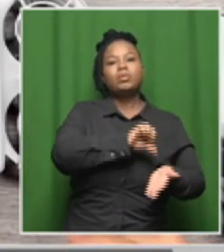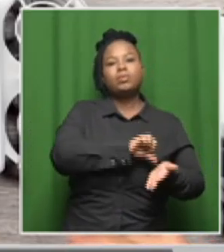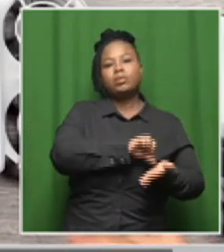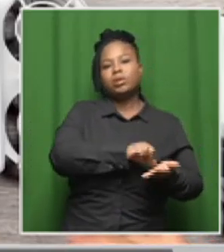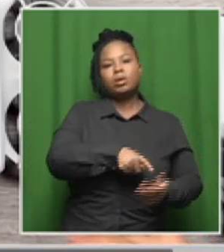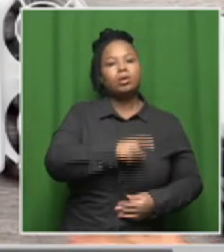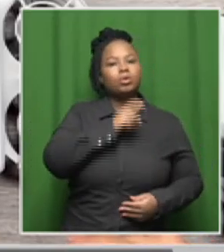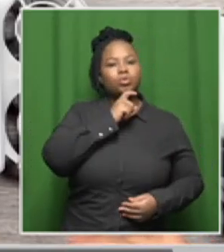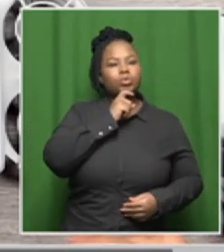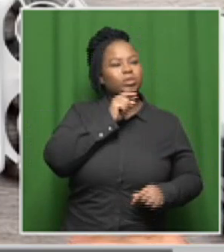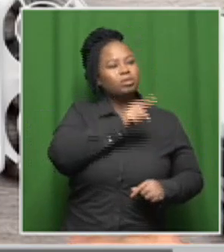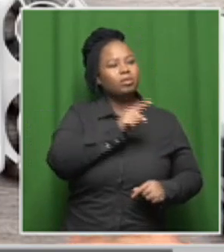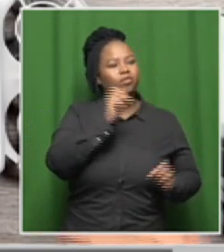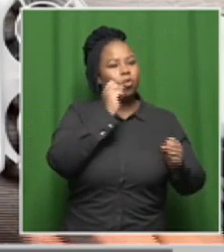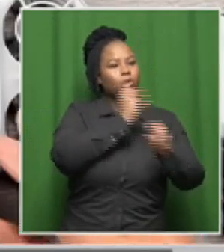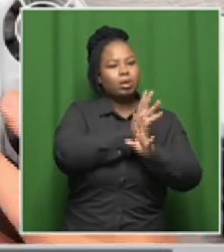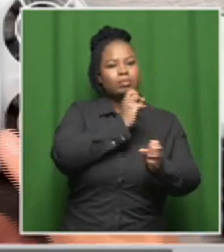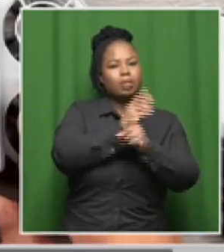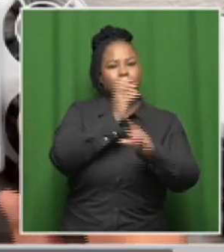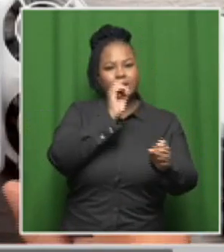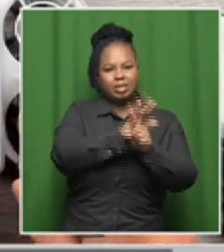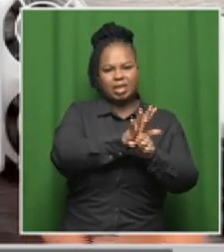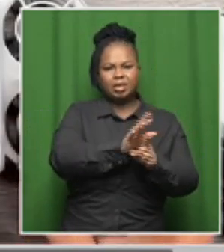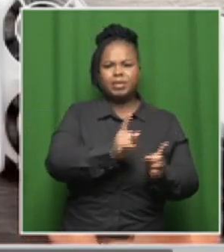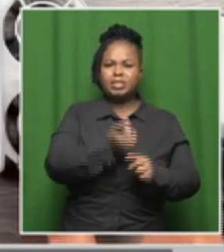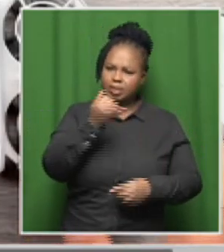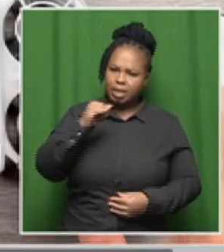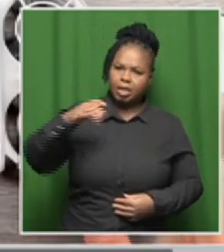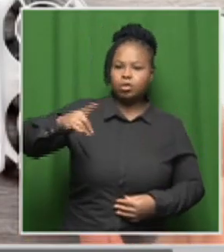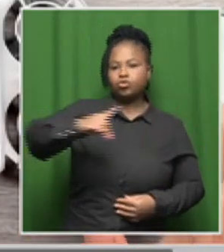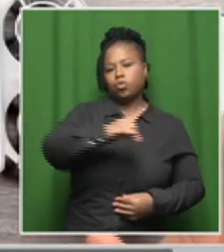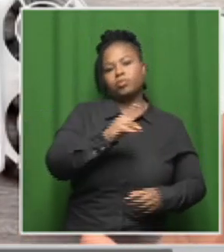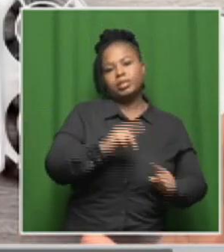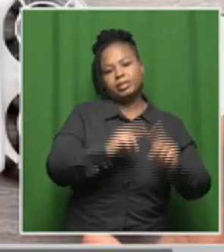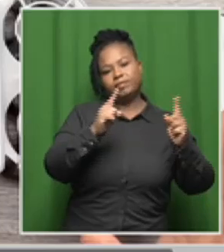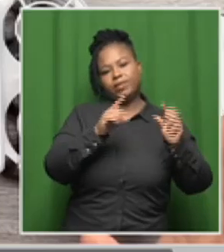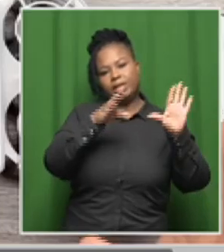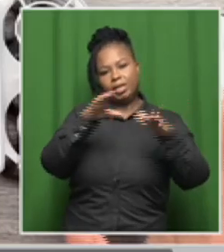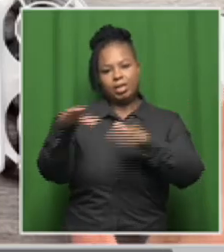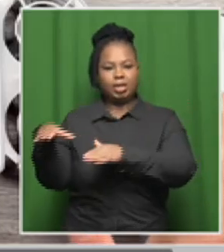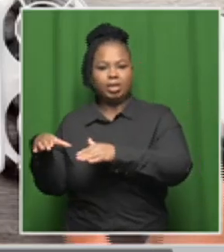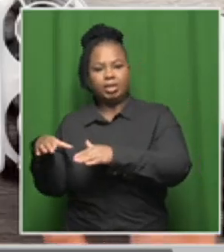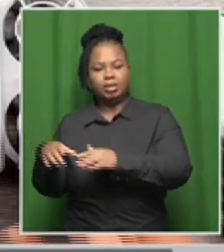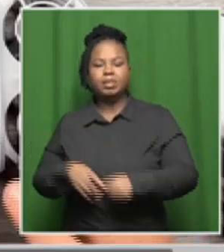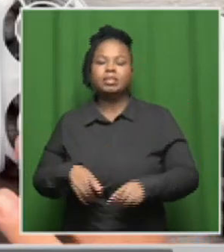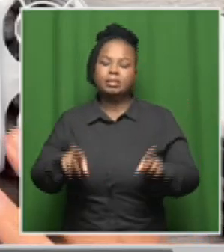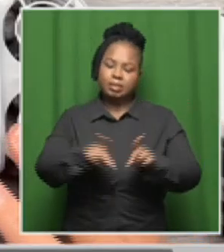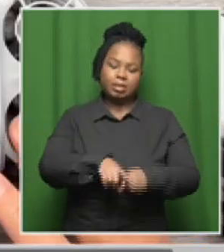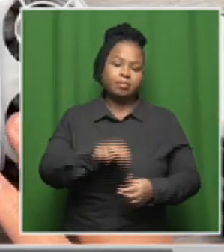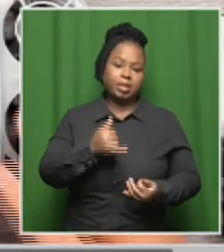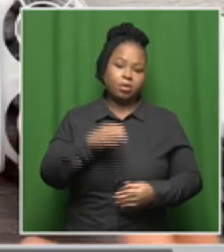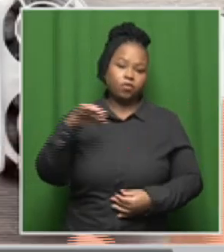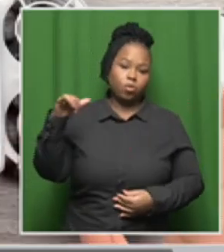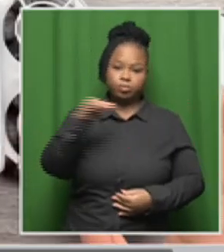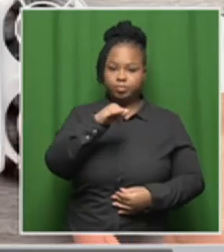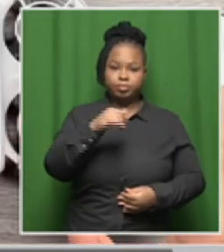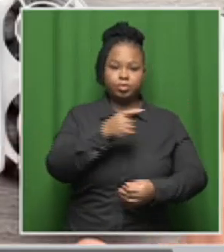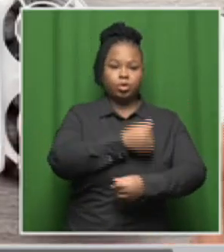that's a very different, it's still a drone, but it's a very different category of drone. And the Civil Aviation Authority needs to